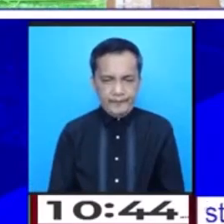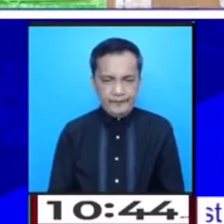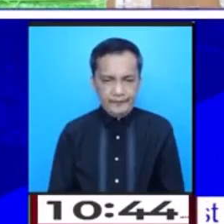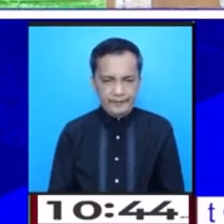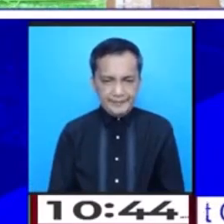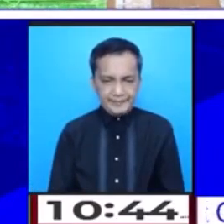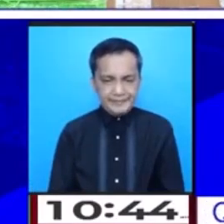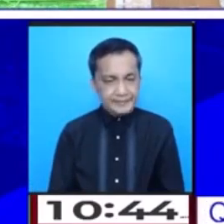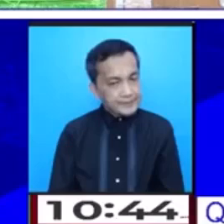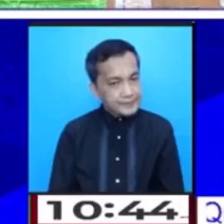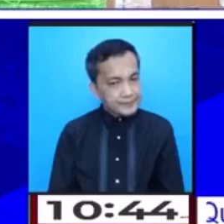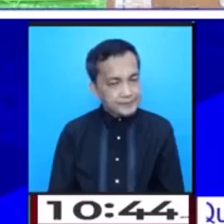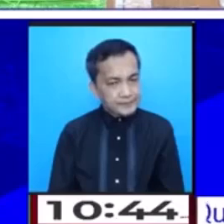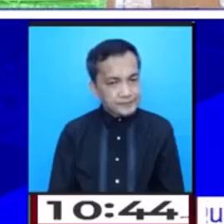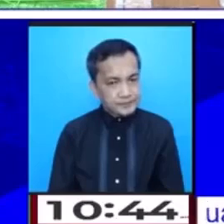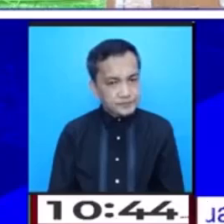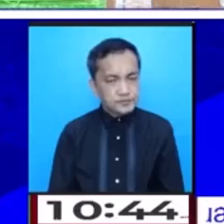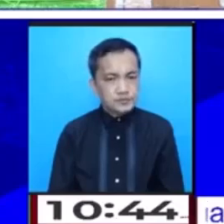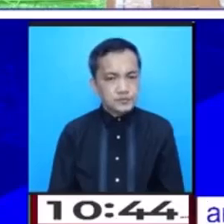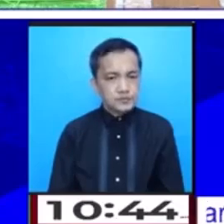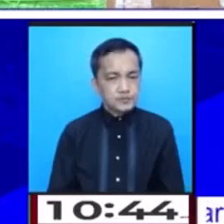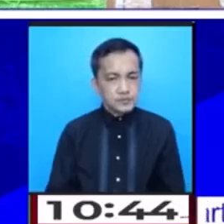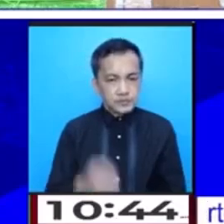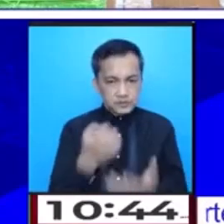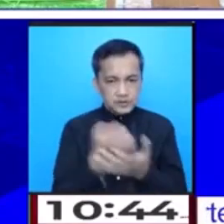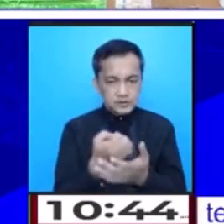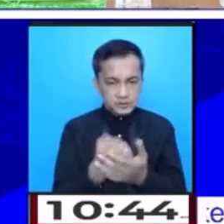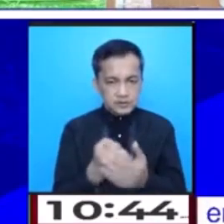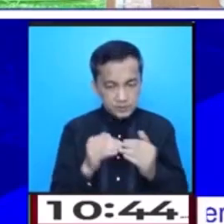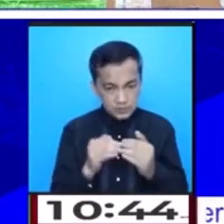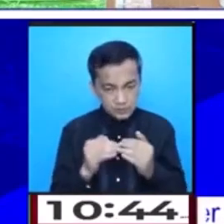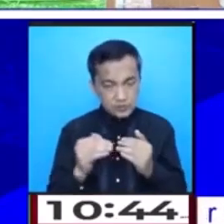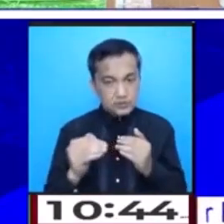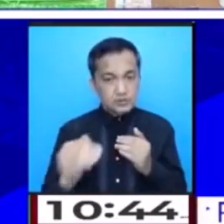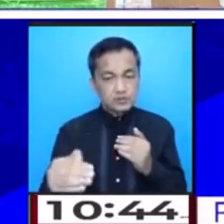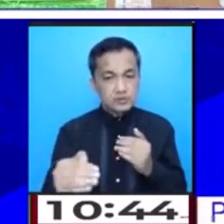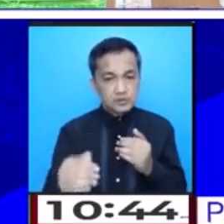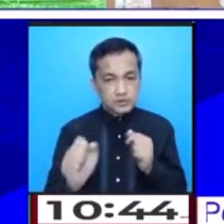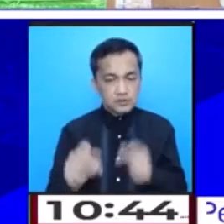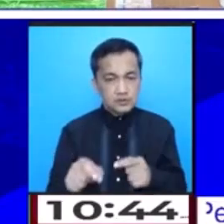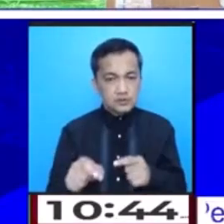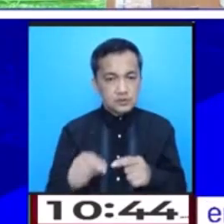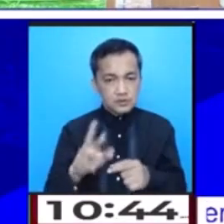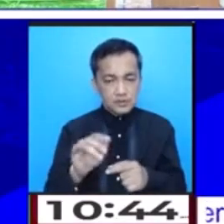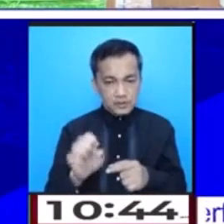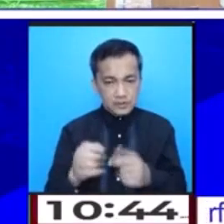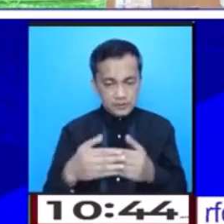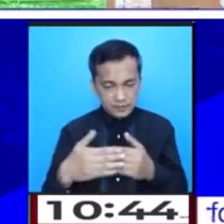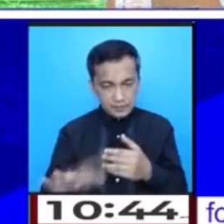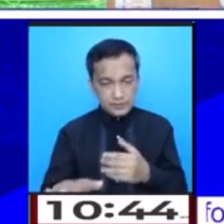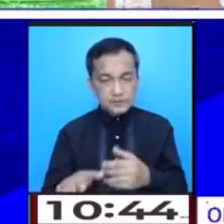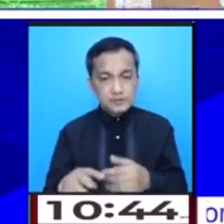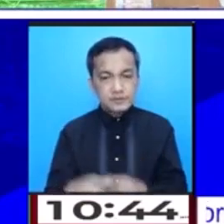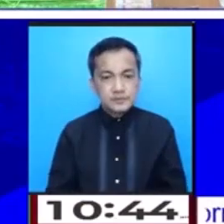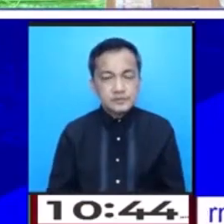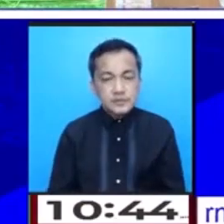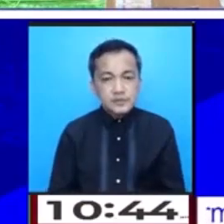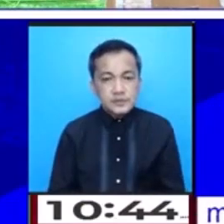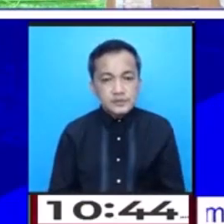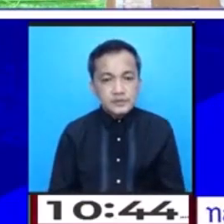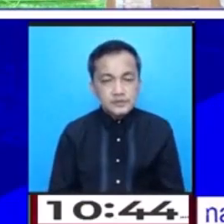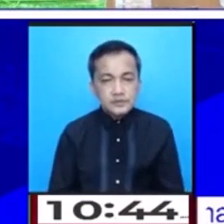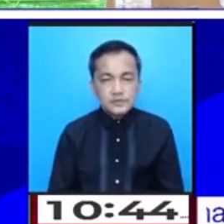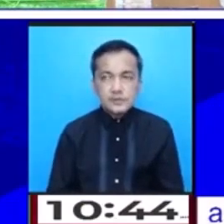we do think that the economy can sustain that growth, and so we're the rate that they were going that went to 6.4,